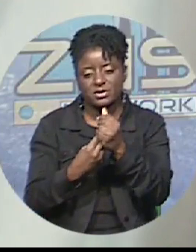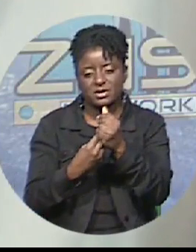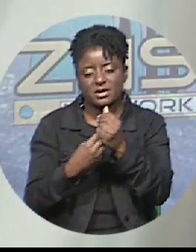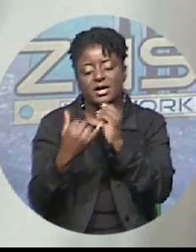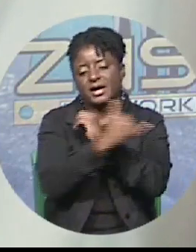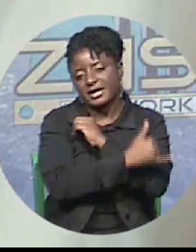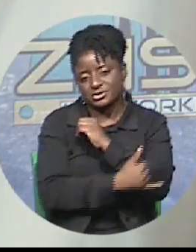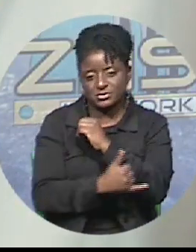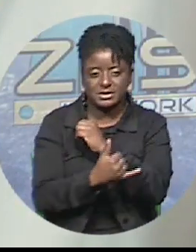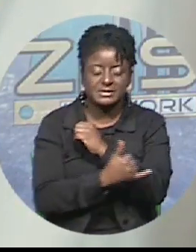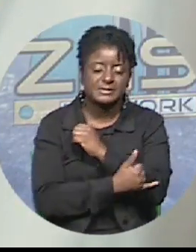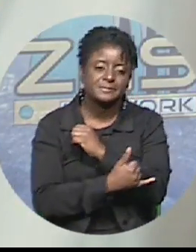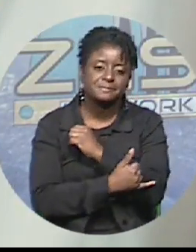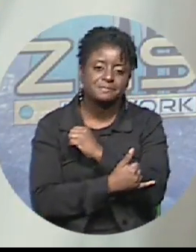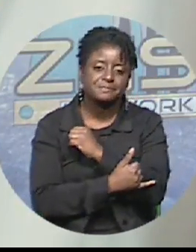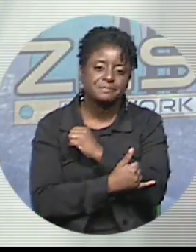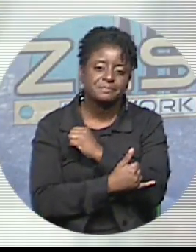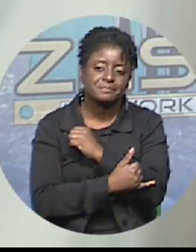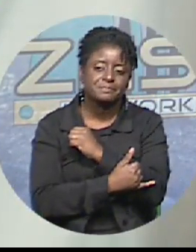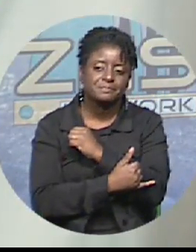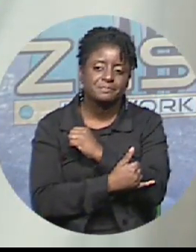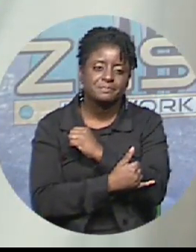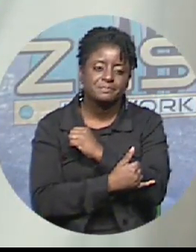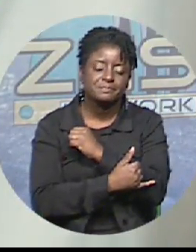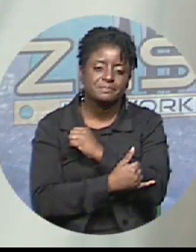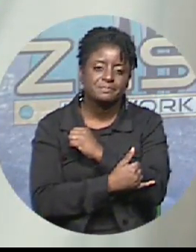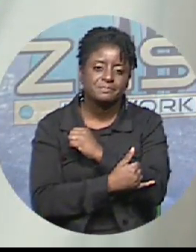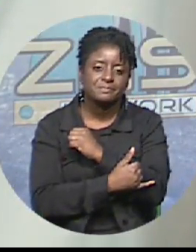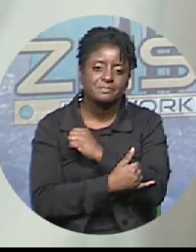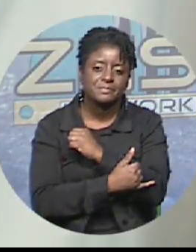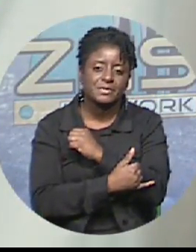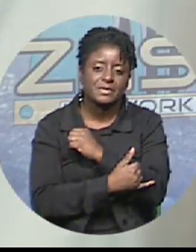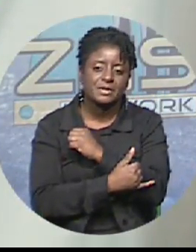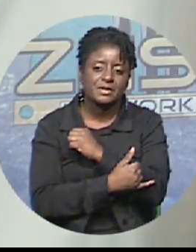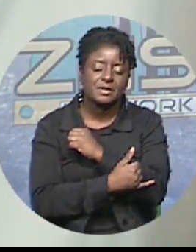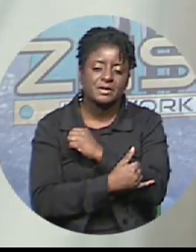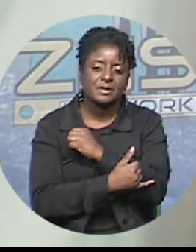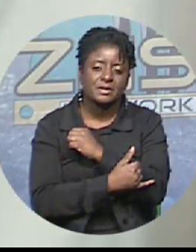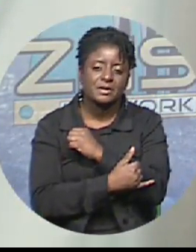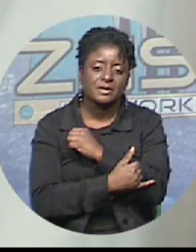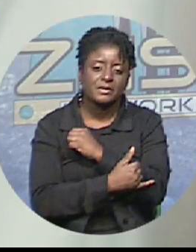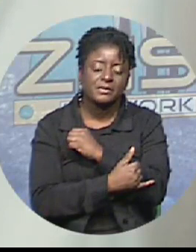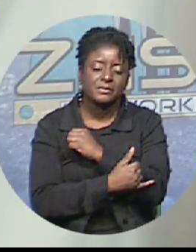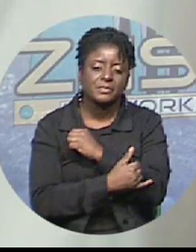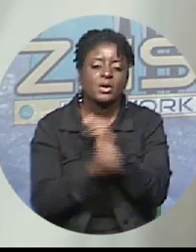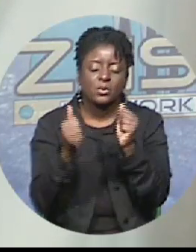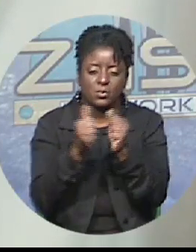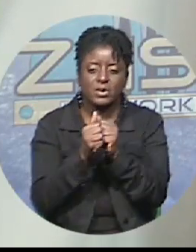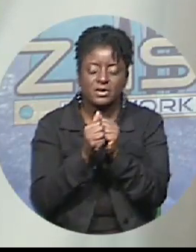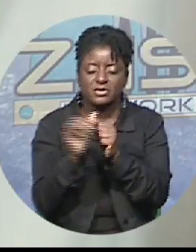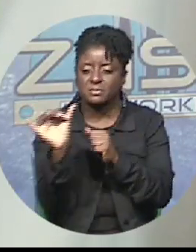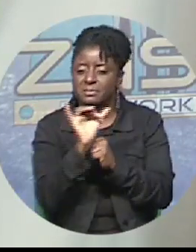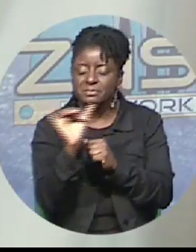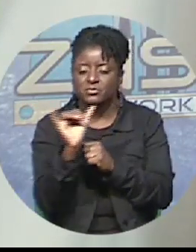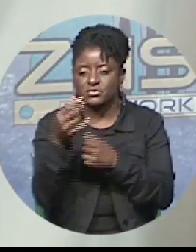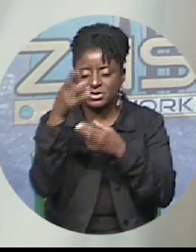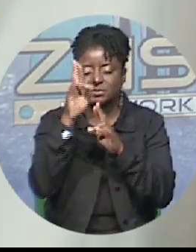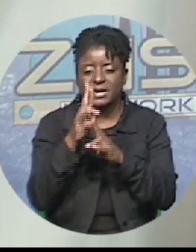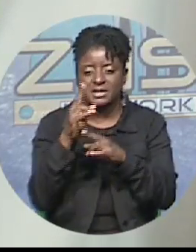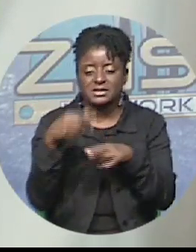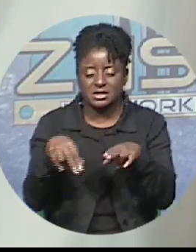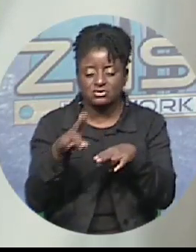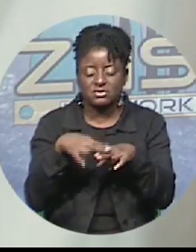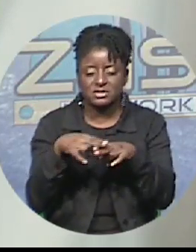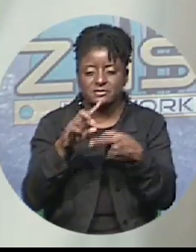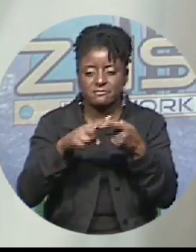in the condition of respect, and to develop and to increase the friendship